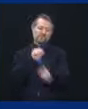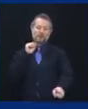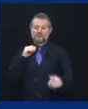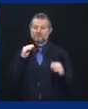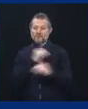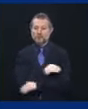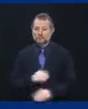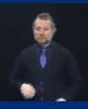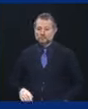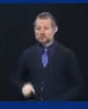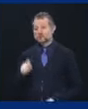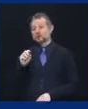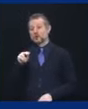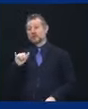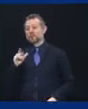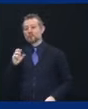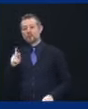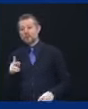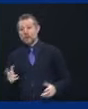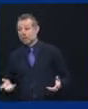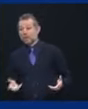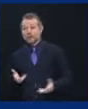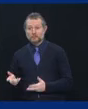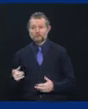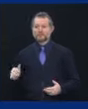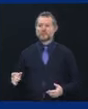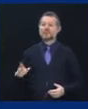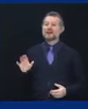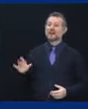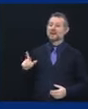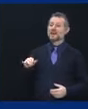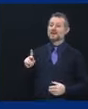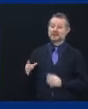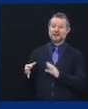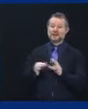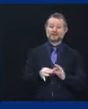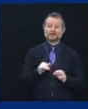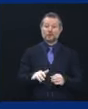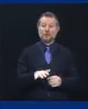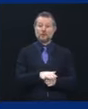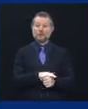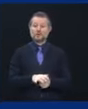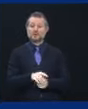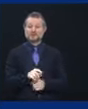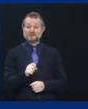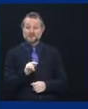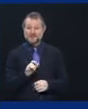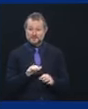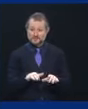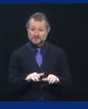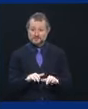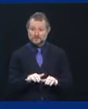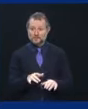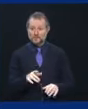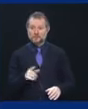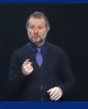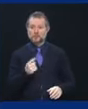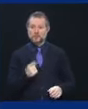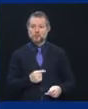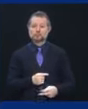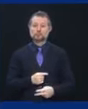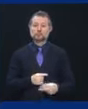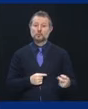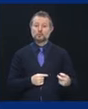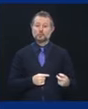link to a Stony Brook site that somebody stole and disseminated, and people were